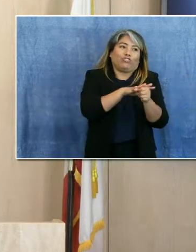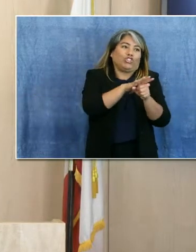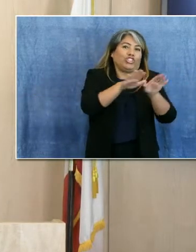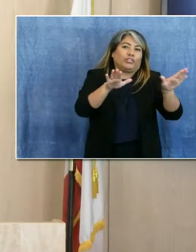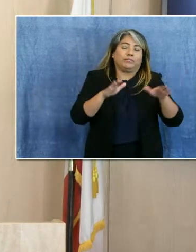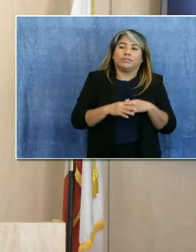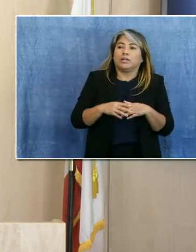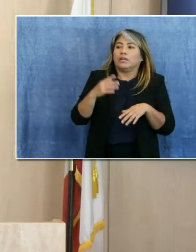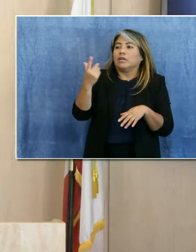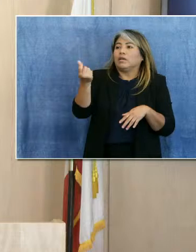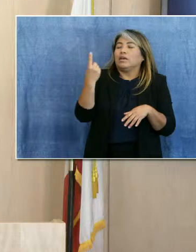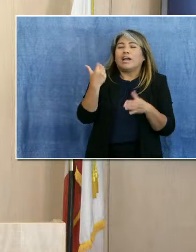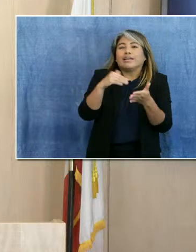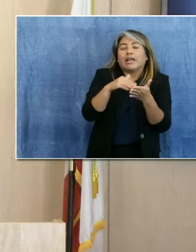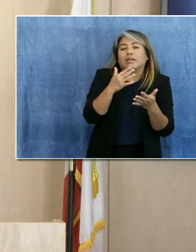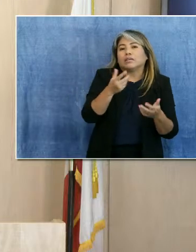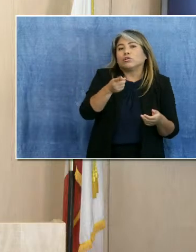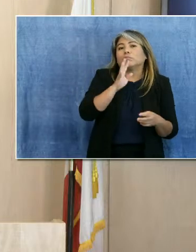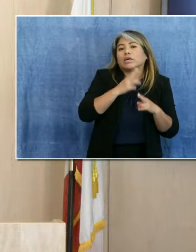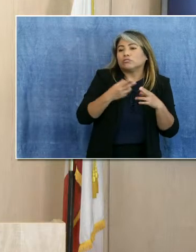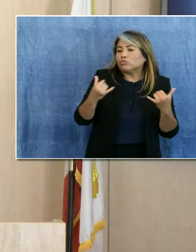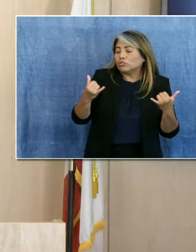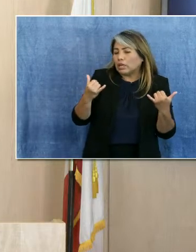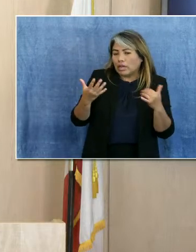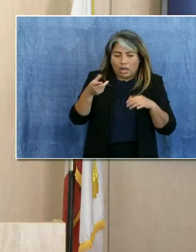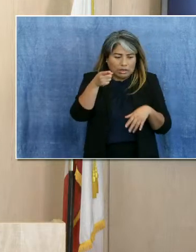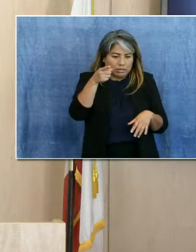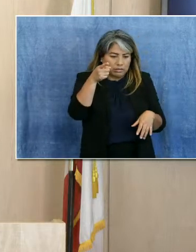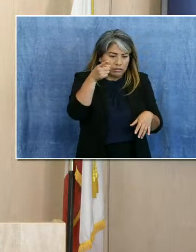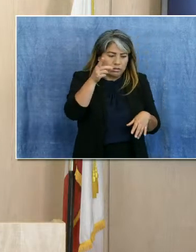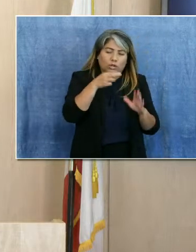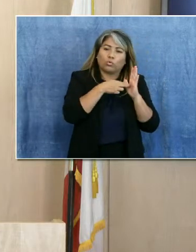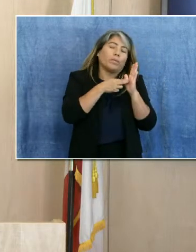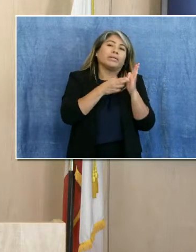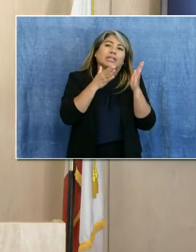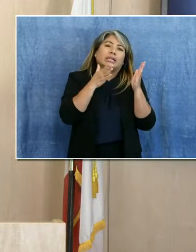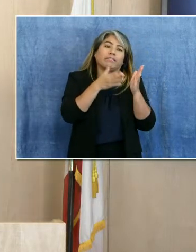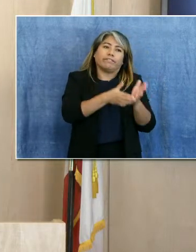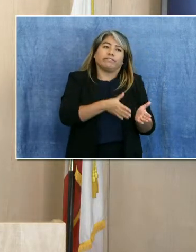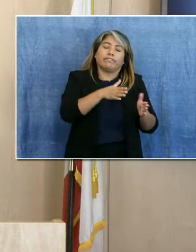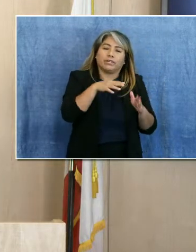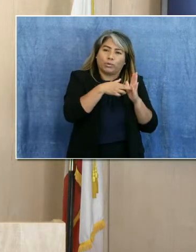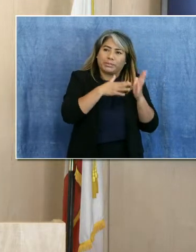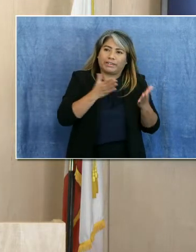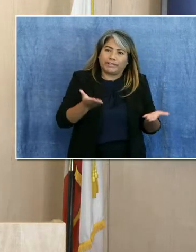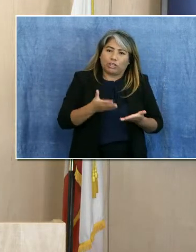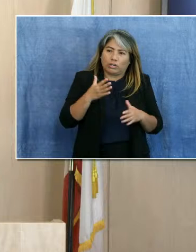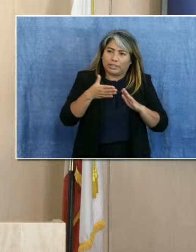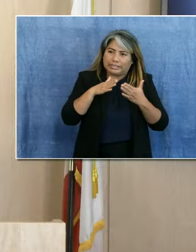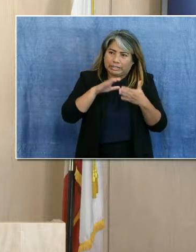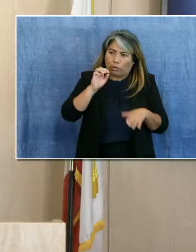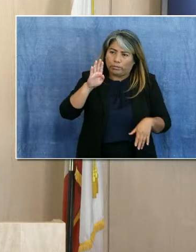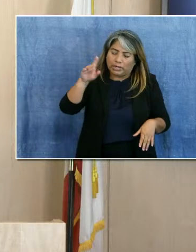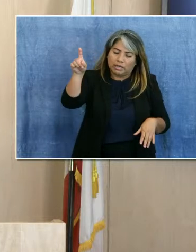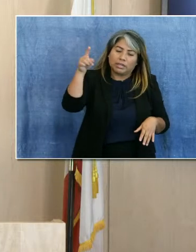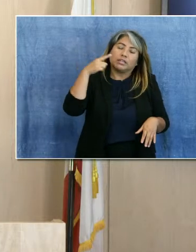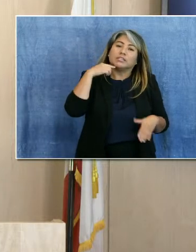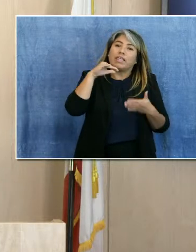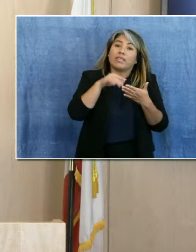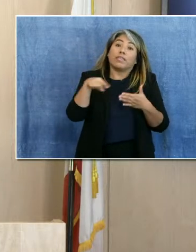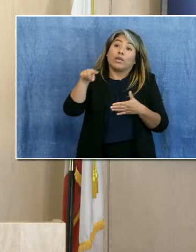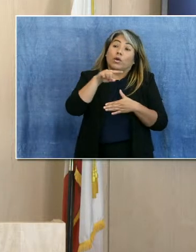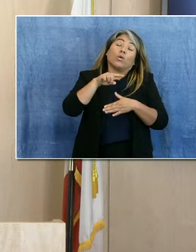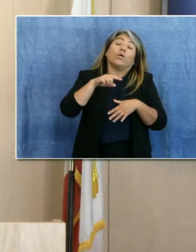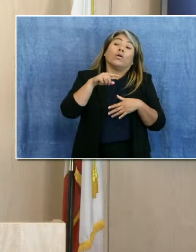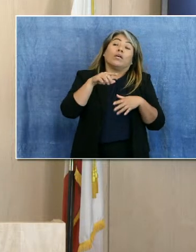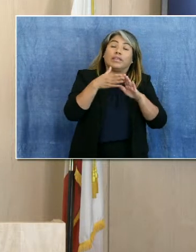If I can too, they had mentioned today, a representative with the city was here in Ocean Beach saying that they are